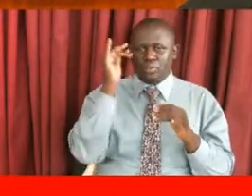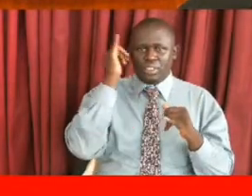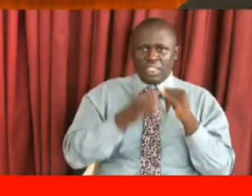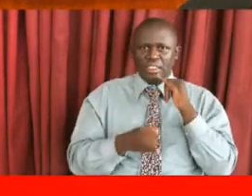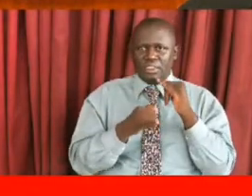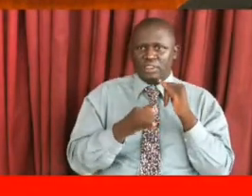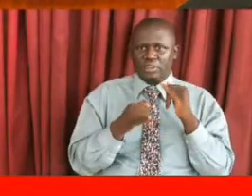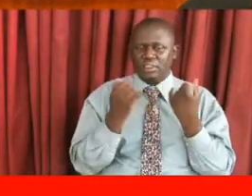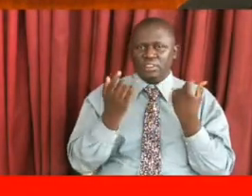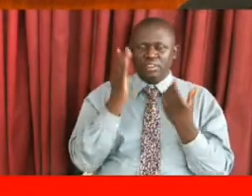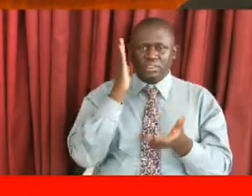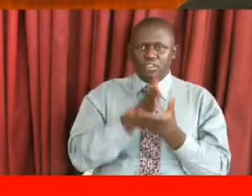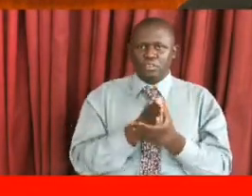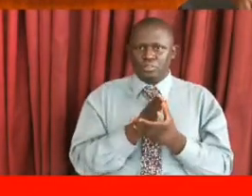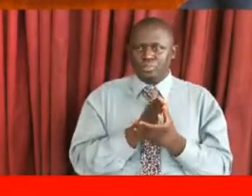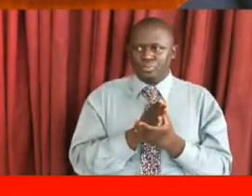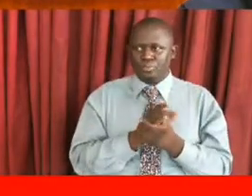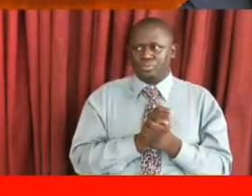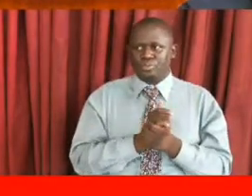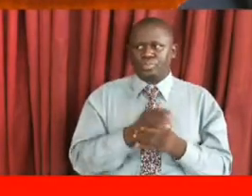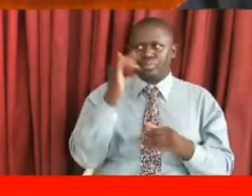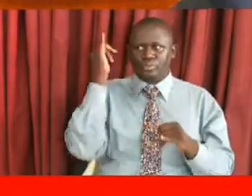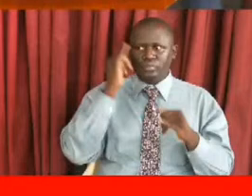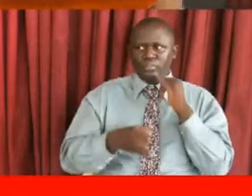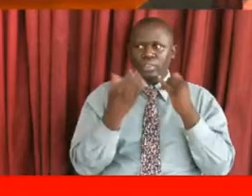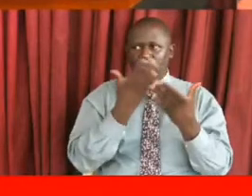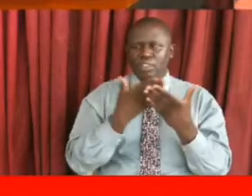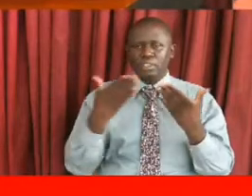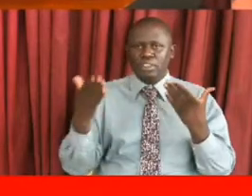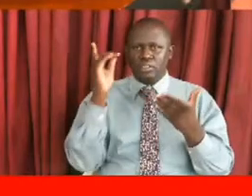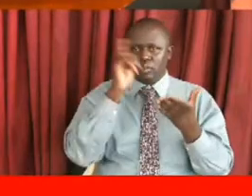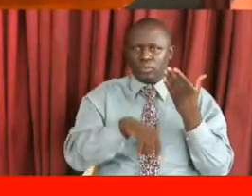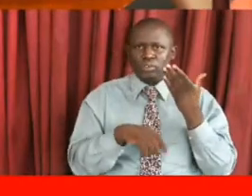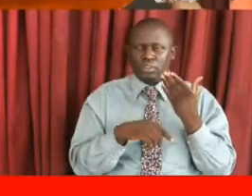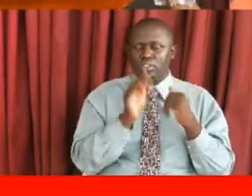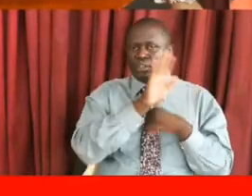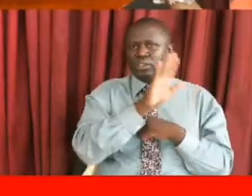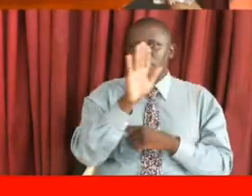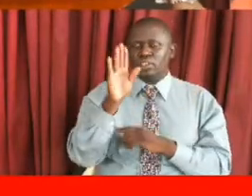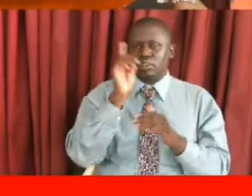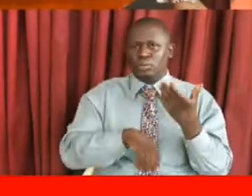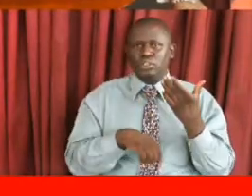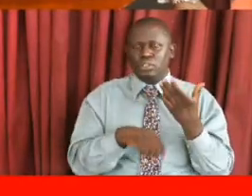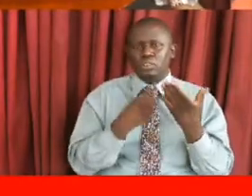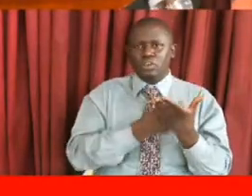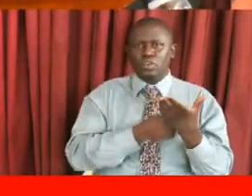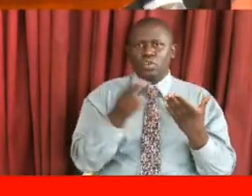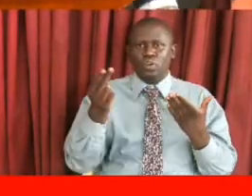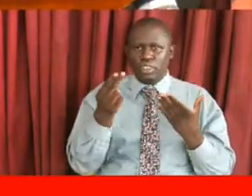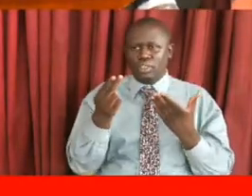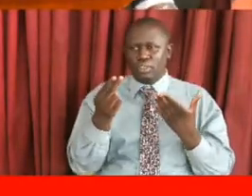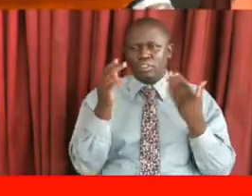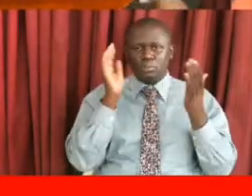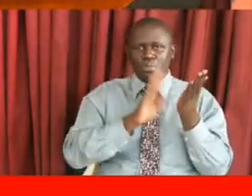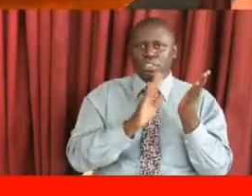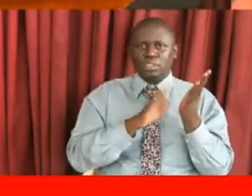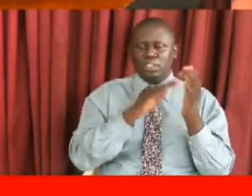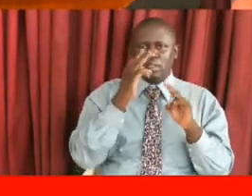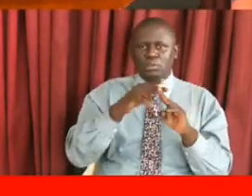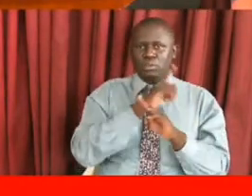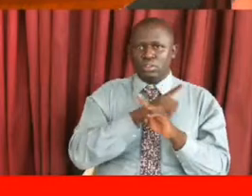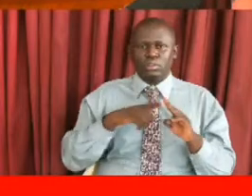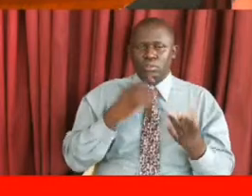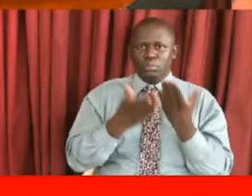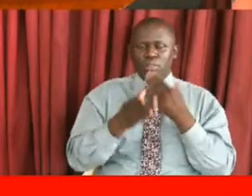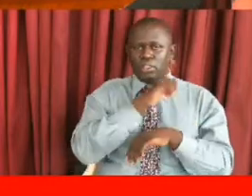thing that is it but the last thing is his divine presence praise the name of the Lord